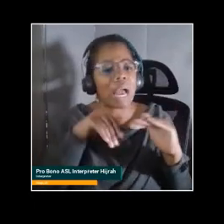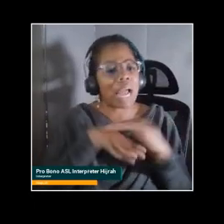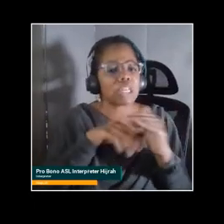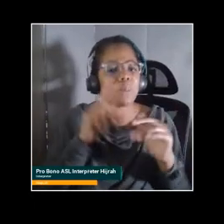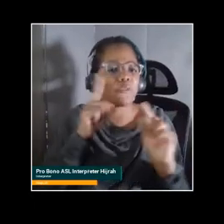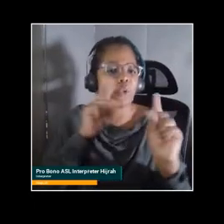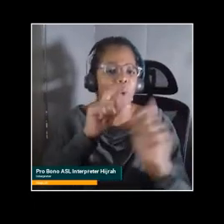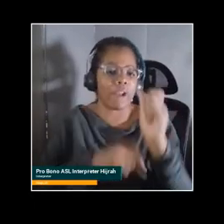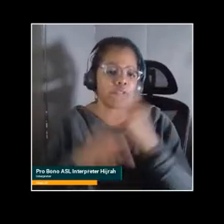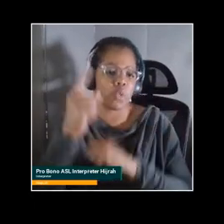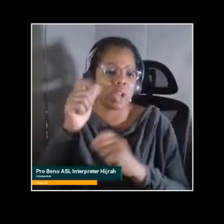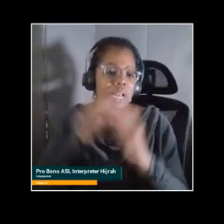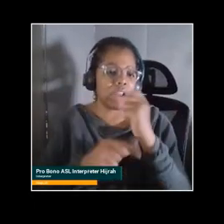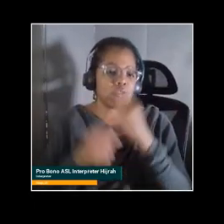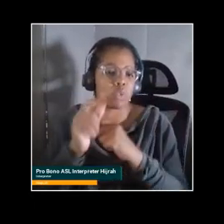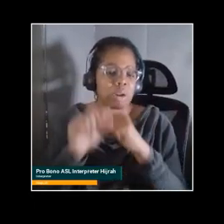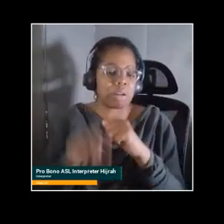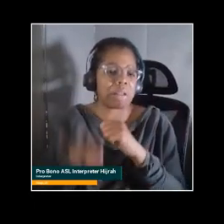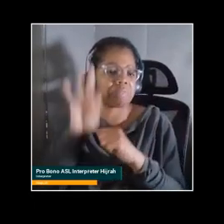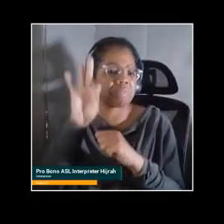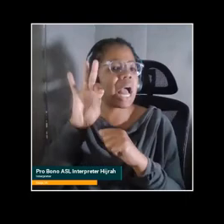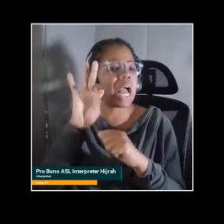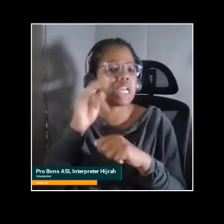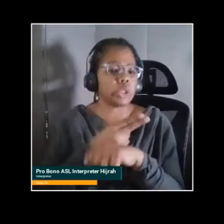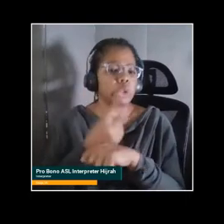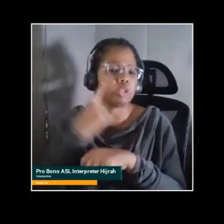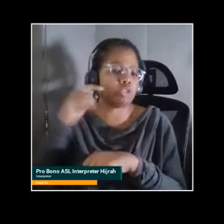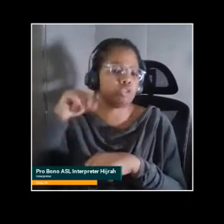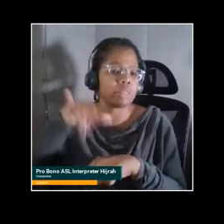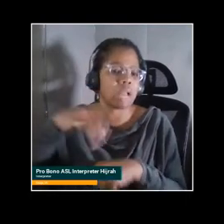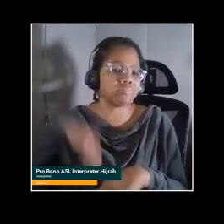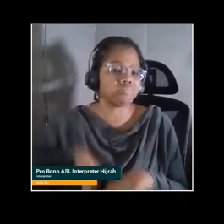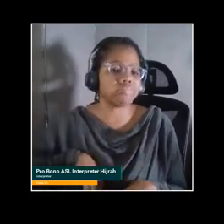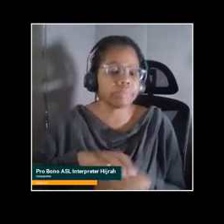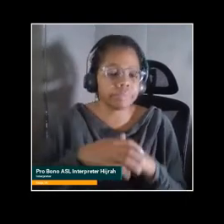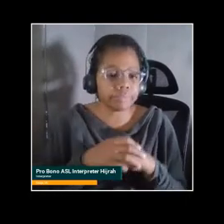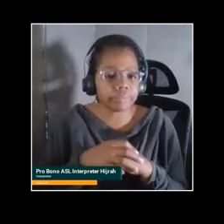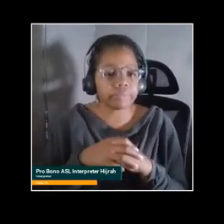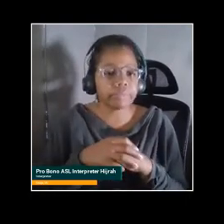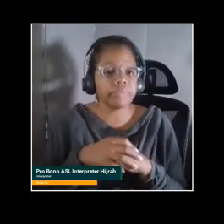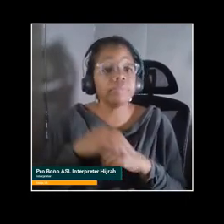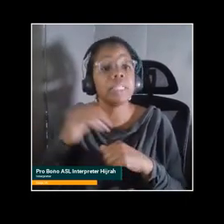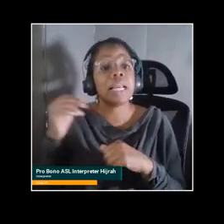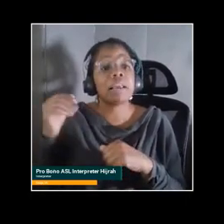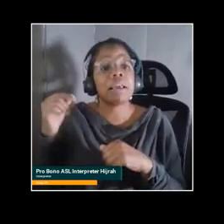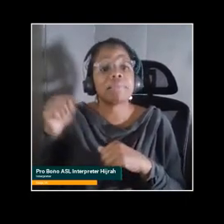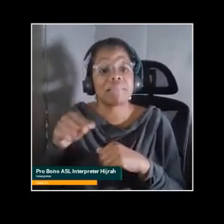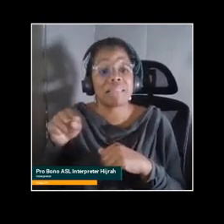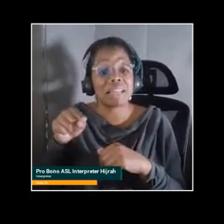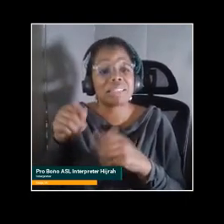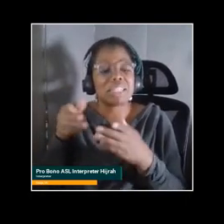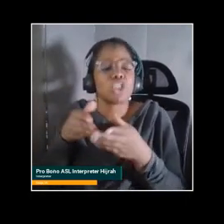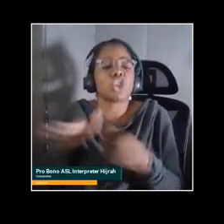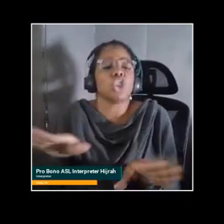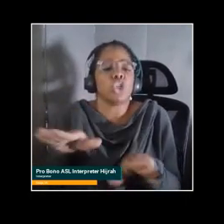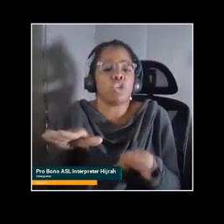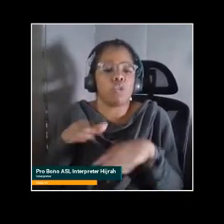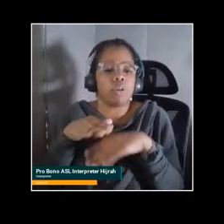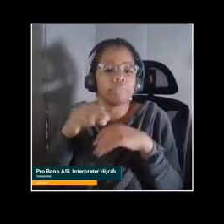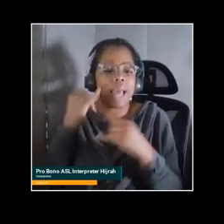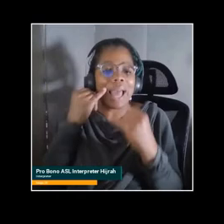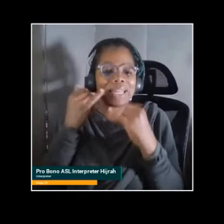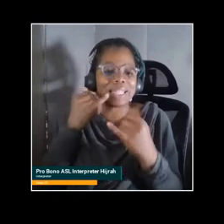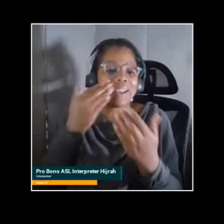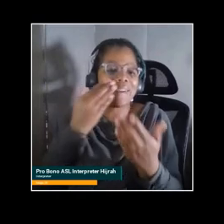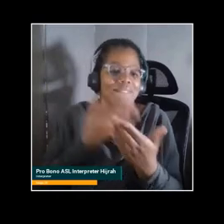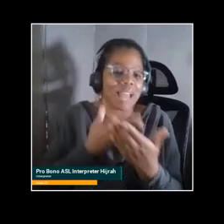and everyone can find useful information on the website. So this is a general idea of like the fact sheets of